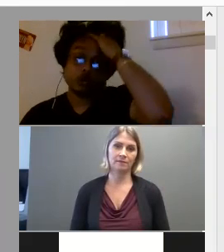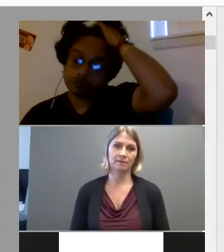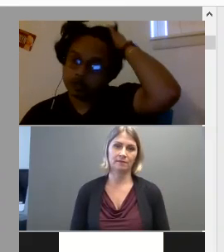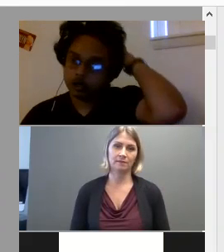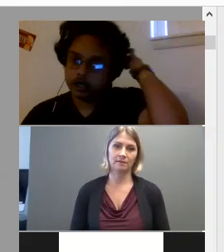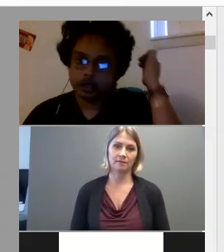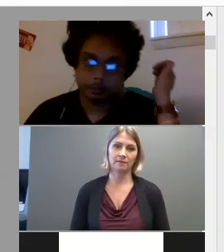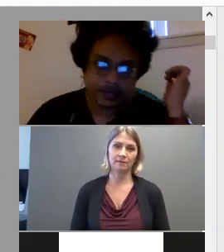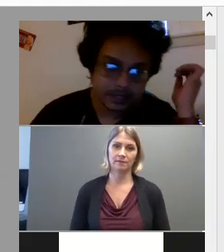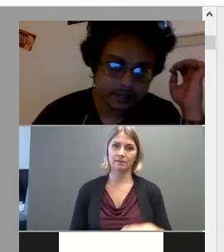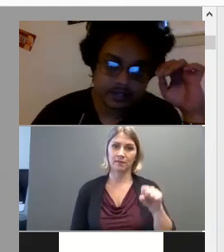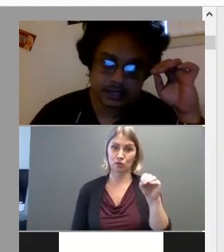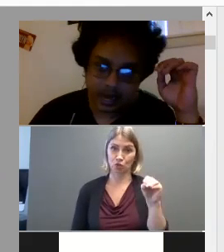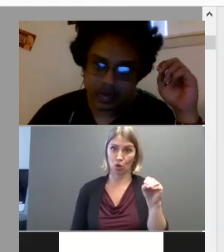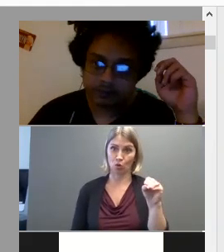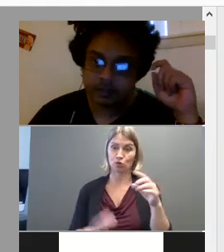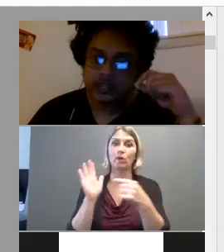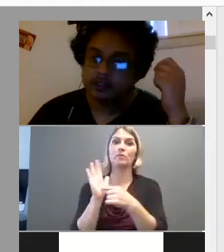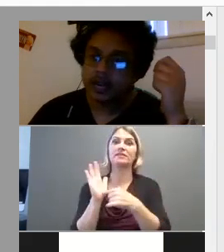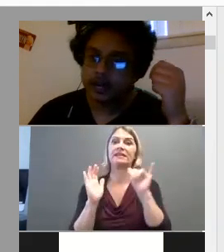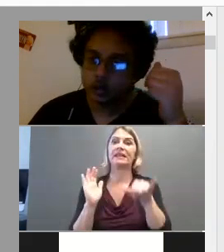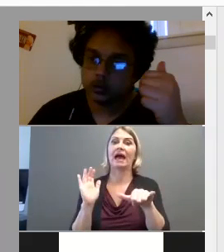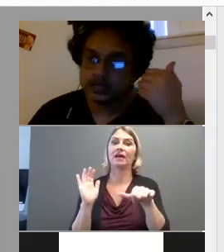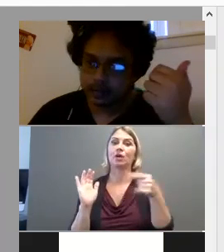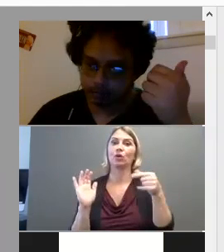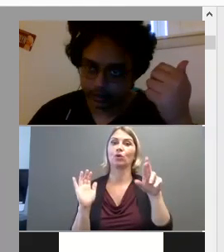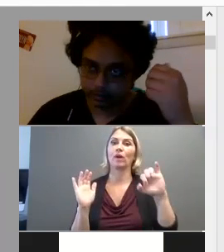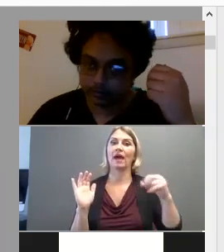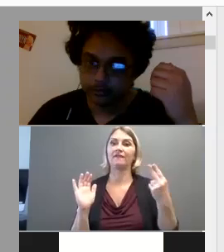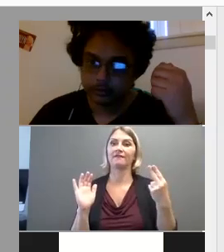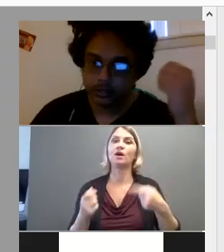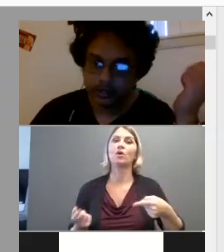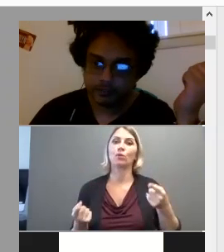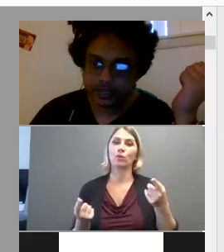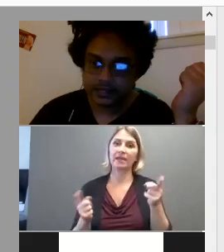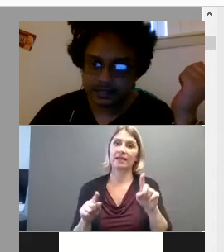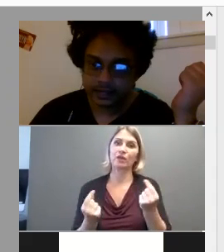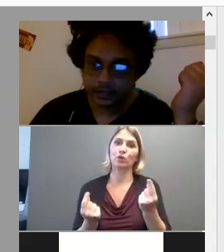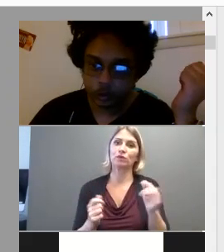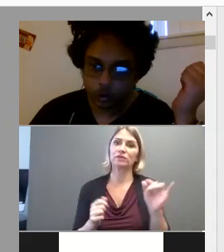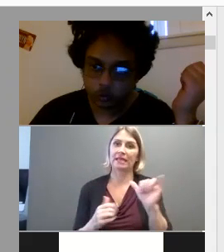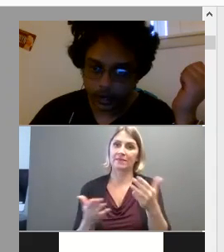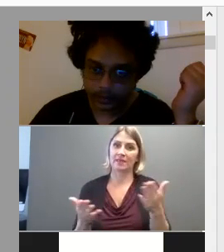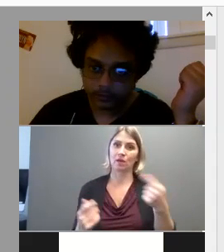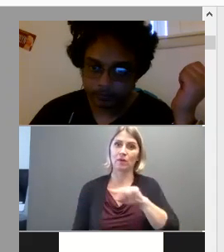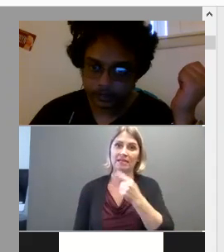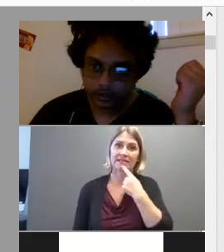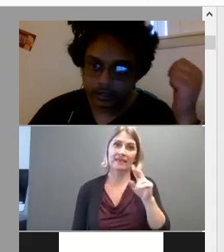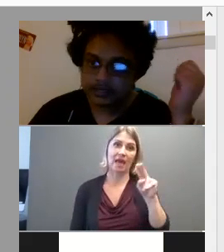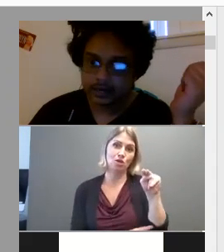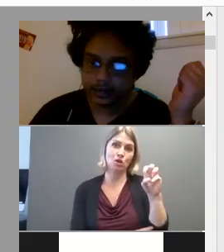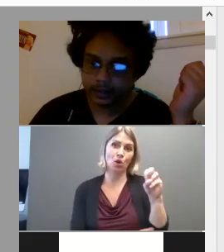Okay, so in order to represent this graph, we can do the same thing. We can say that node